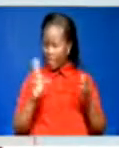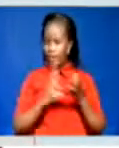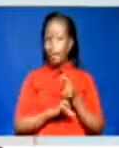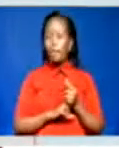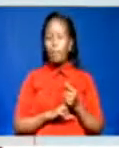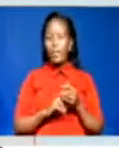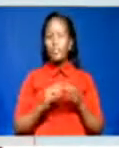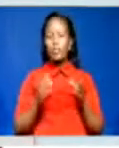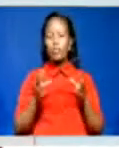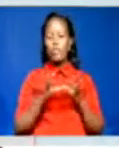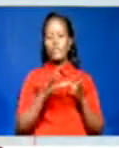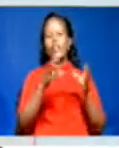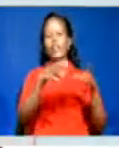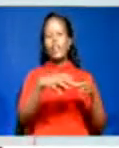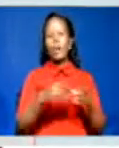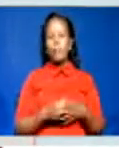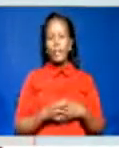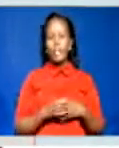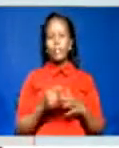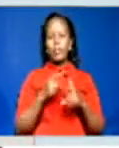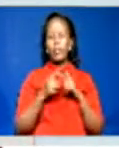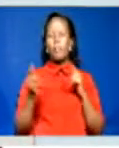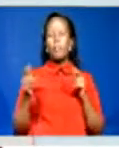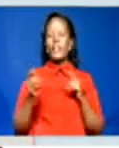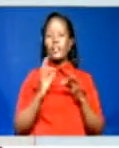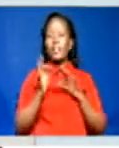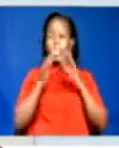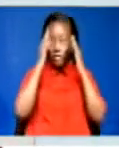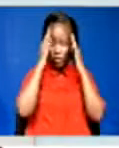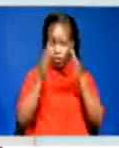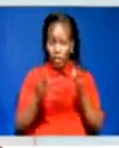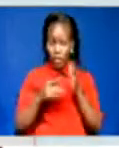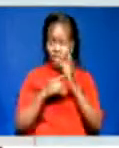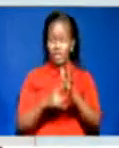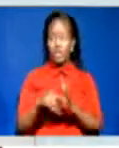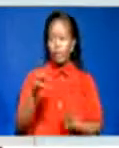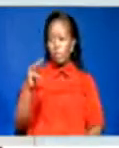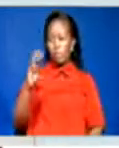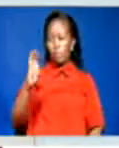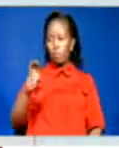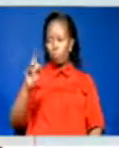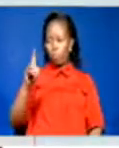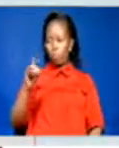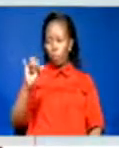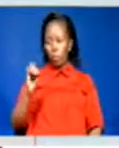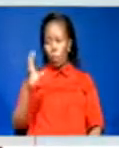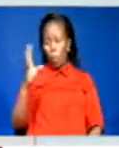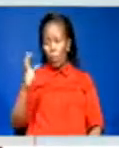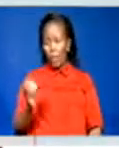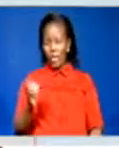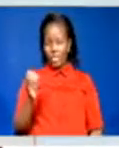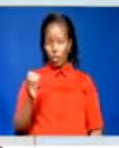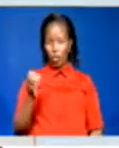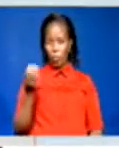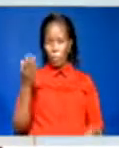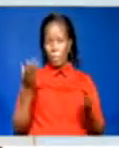I also say, if you look at Mexico today, I read somewhere that a few years ago, like 10 years ago,